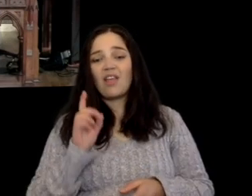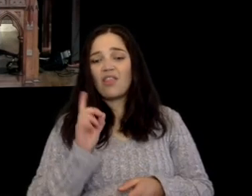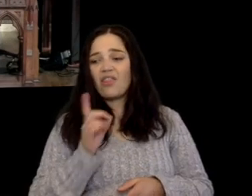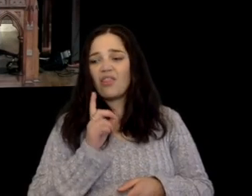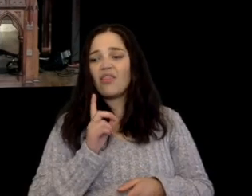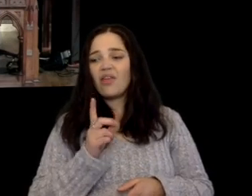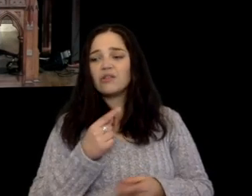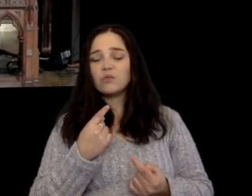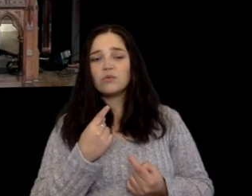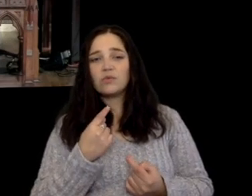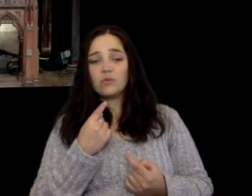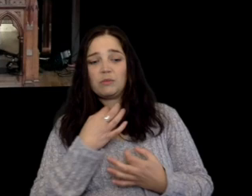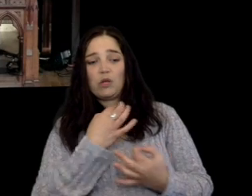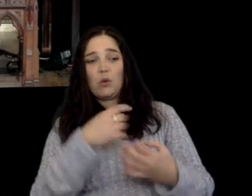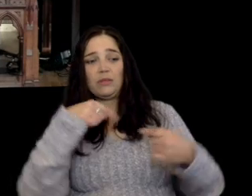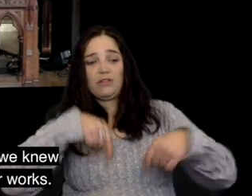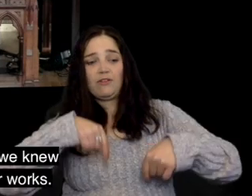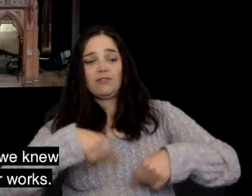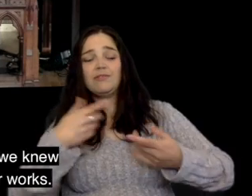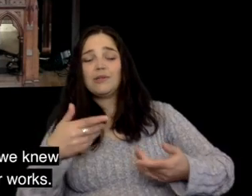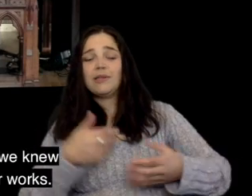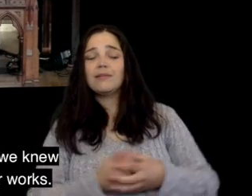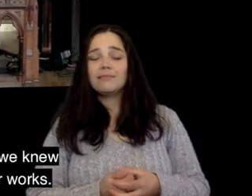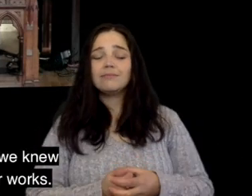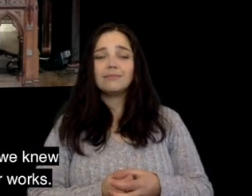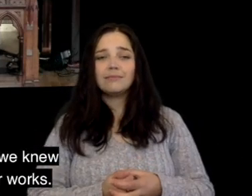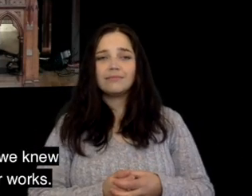And that is what is being called here for us today.